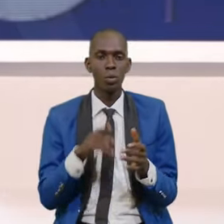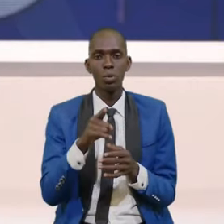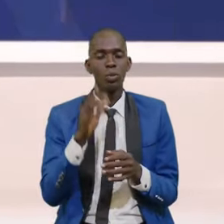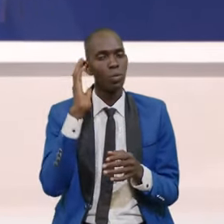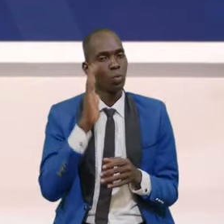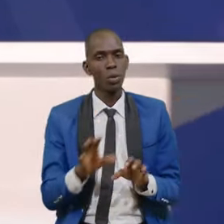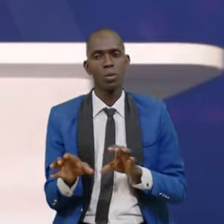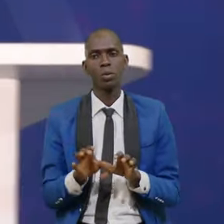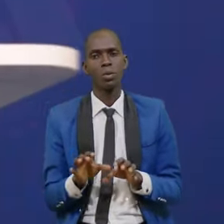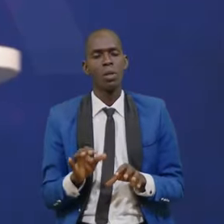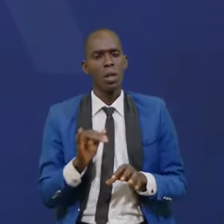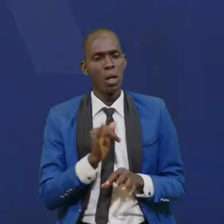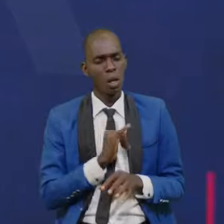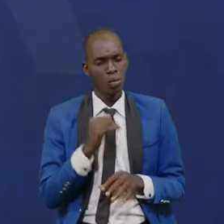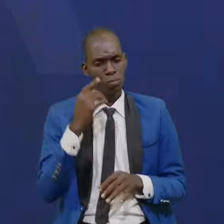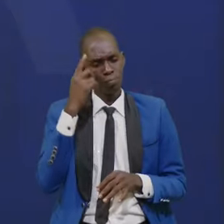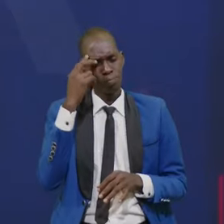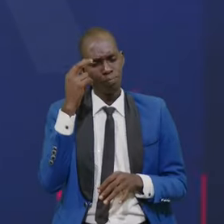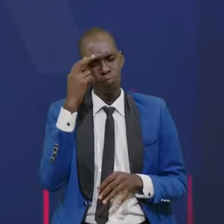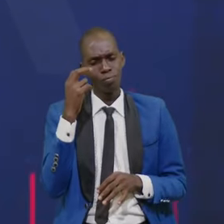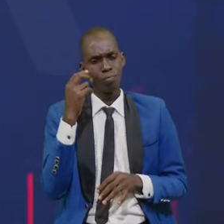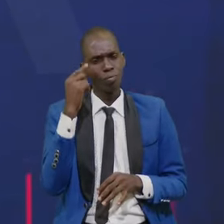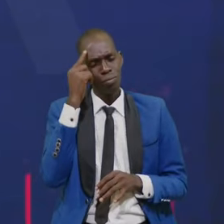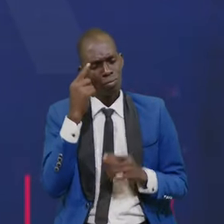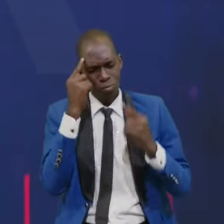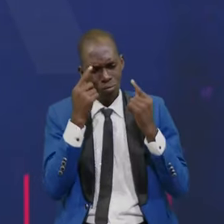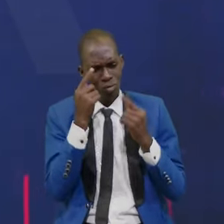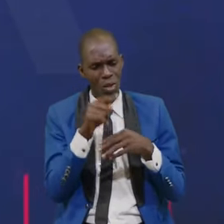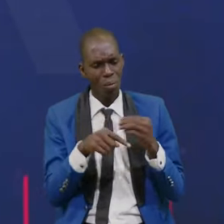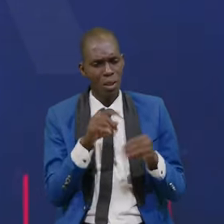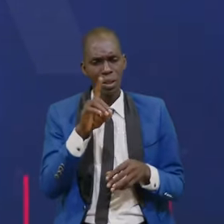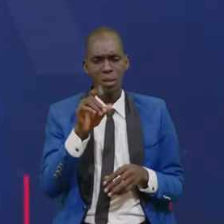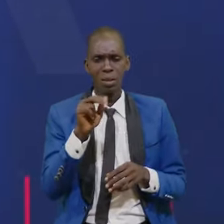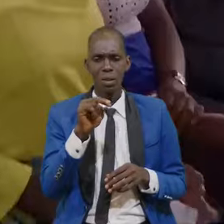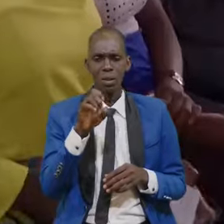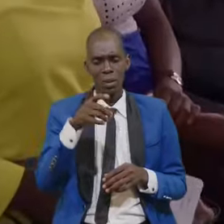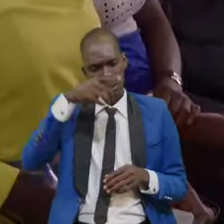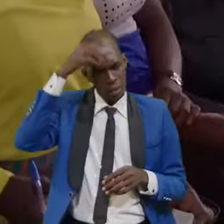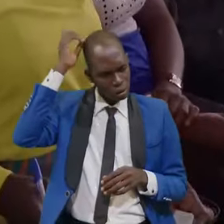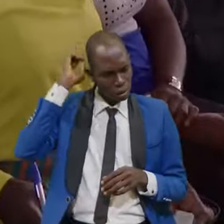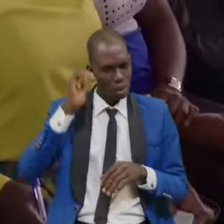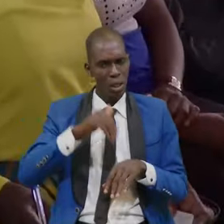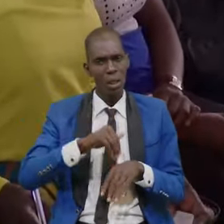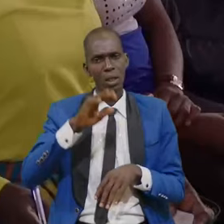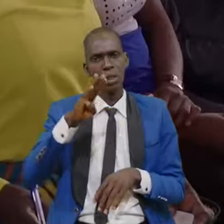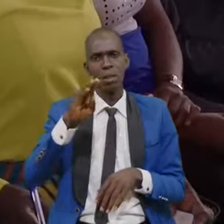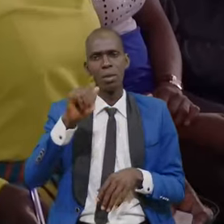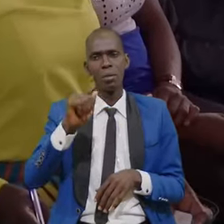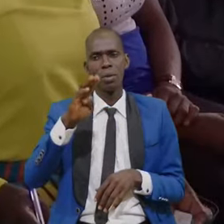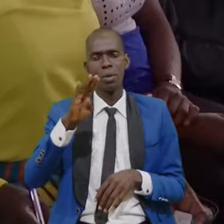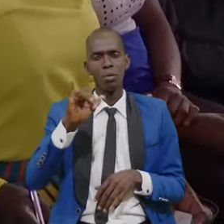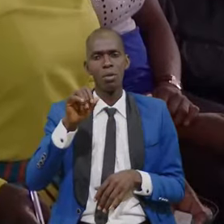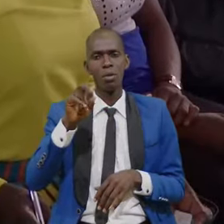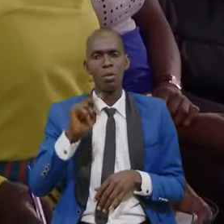wonder, Daniel in Babylon, he would only say and do what the Heavenly